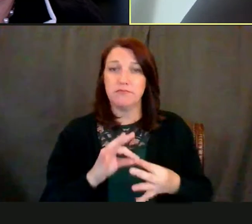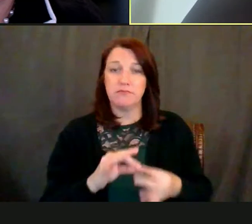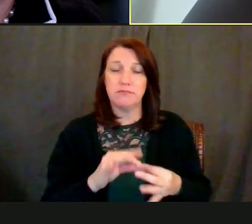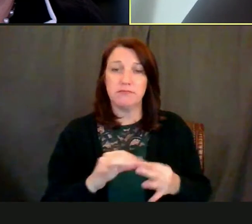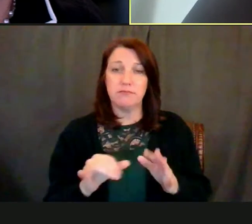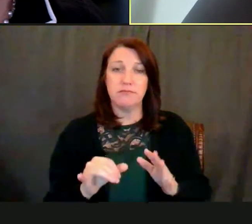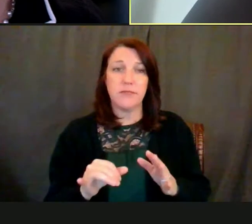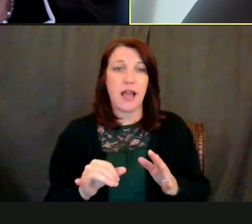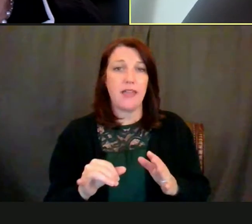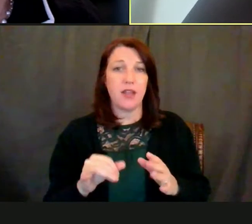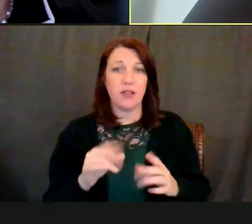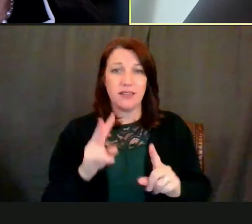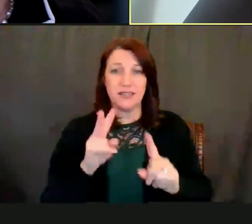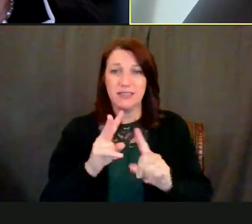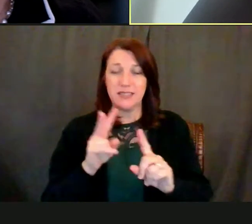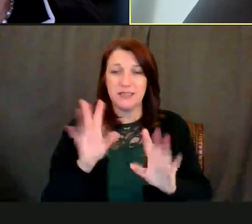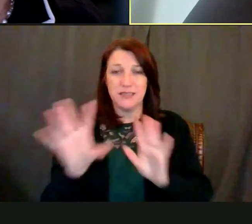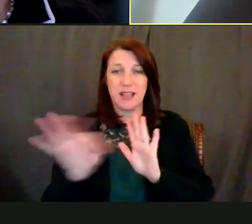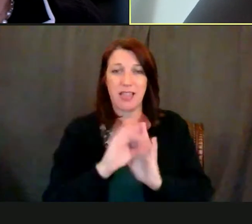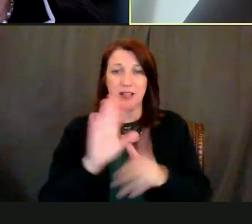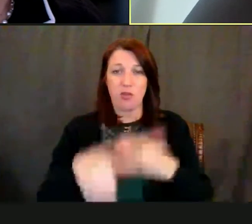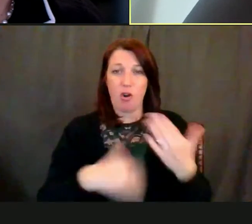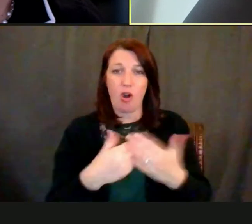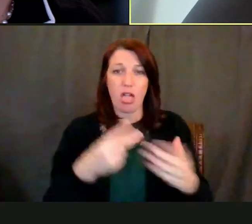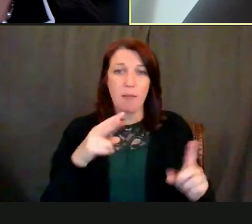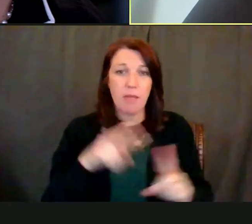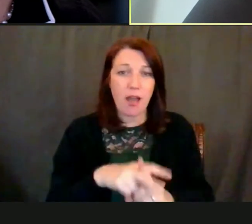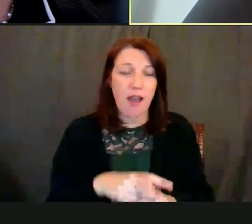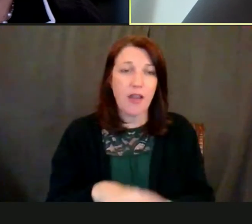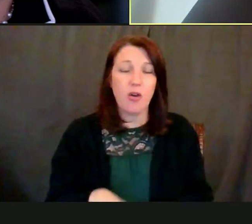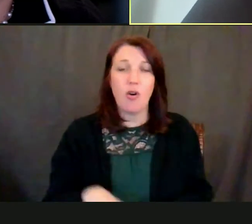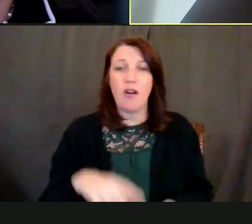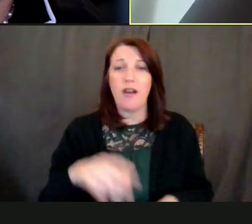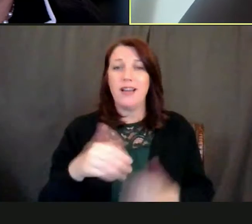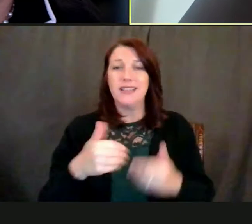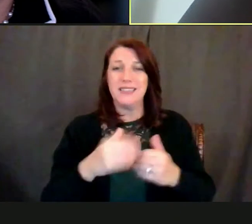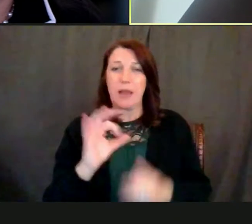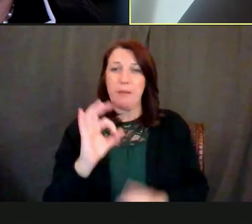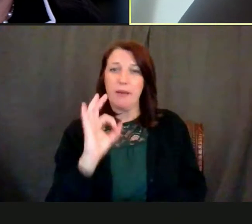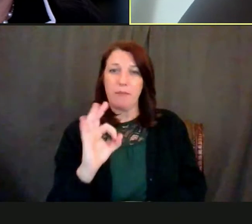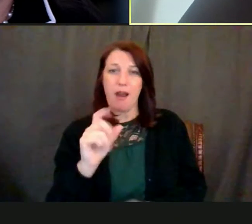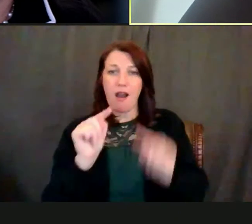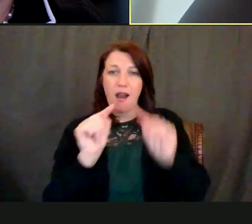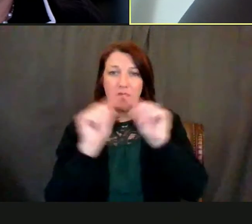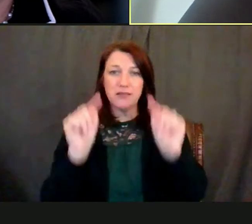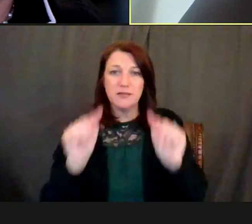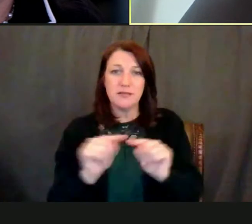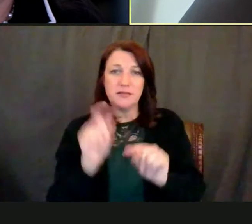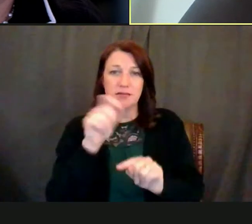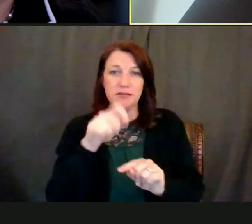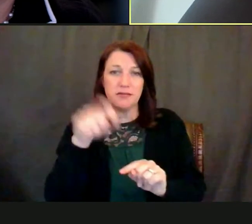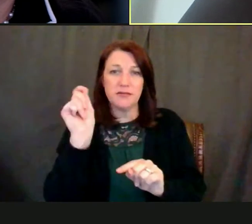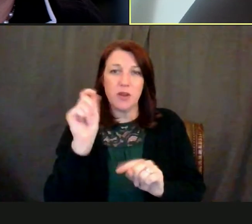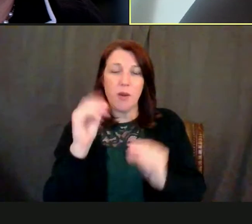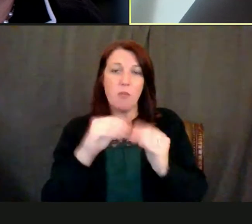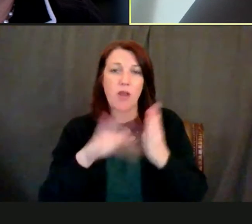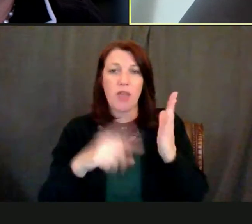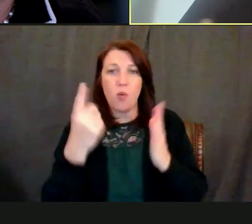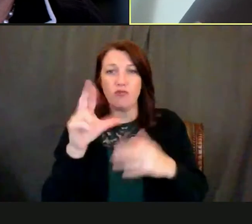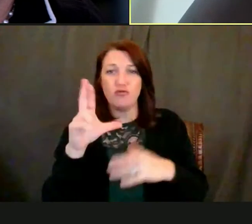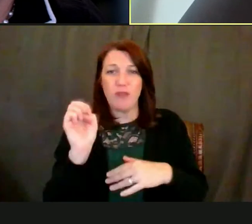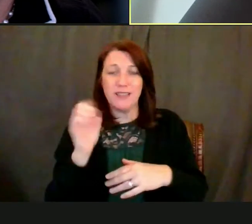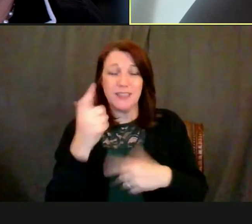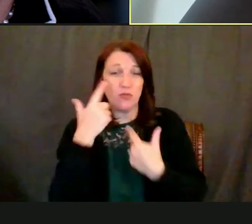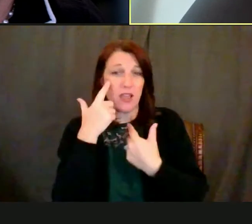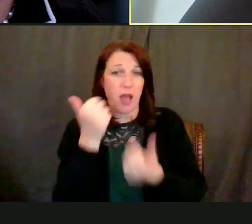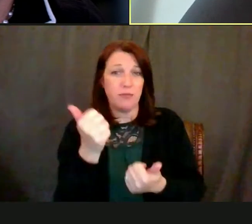can select all that applies. Sometimes people have a box with more than one race. Again, exactly how you the categories that you use are really up to you, as long as